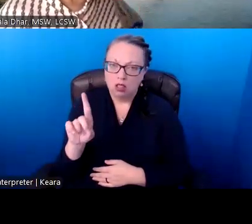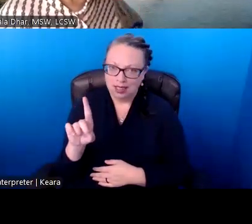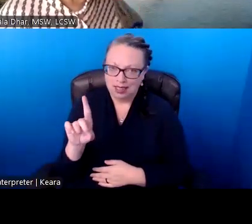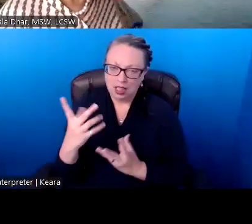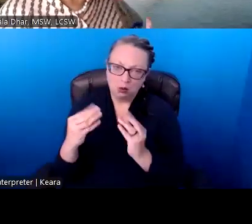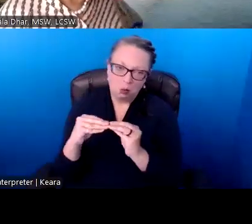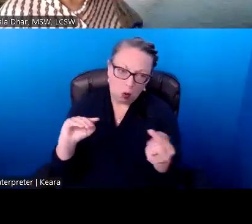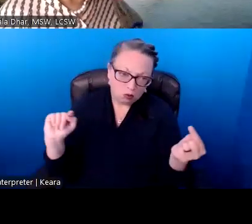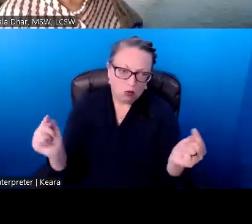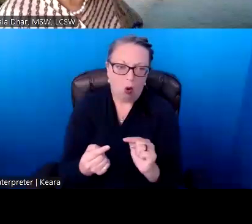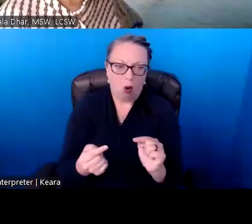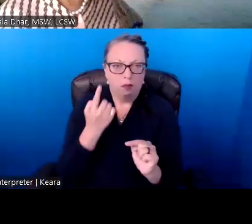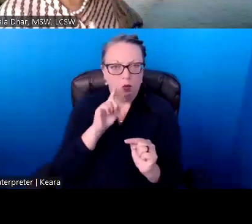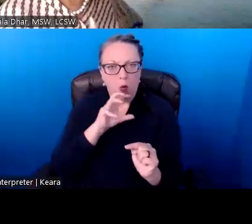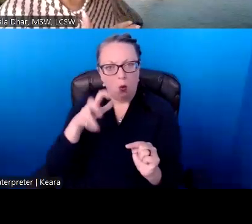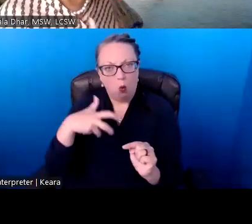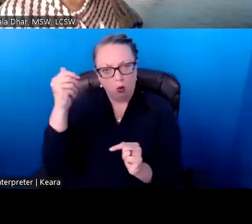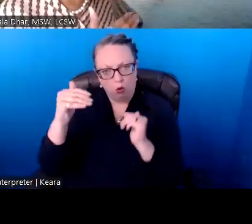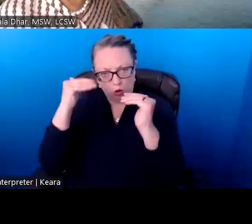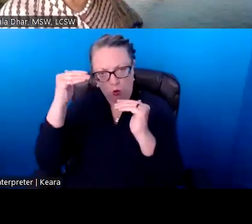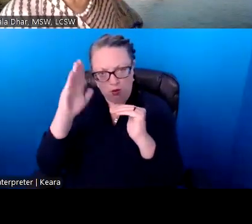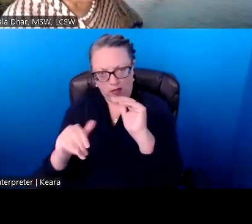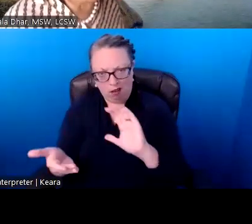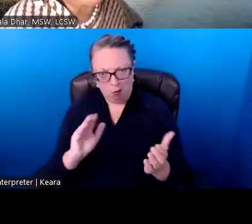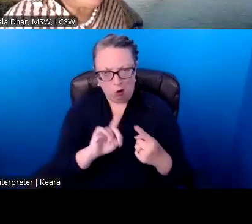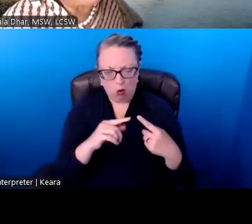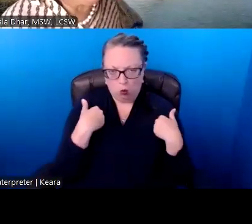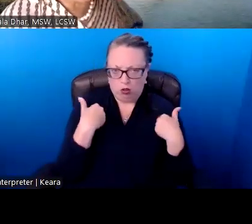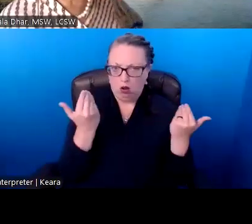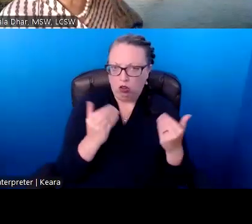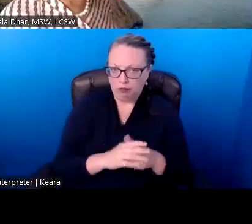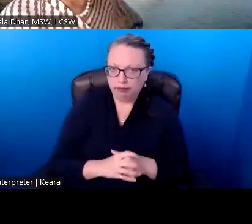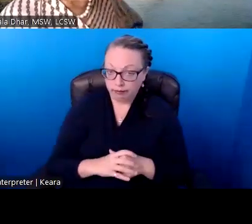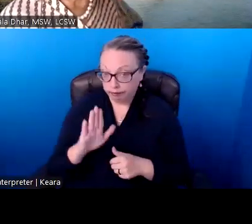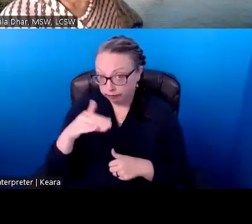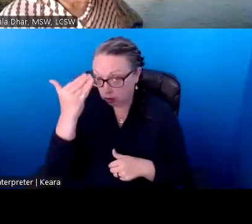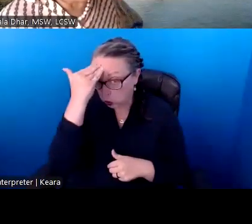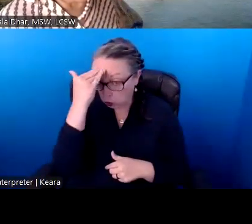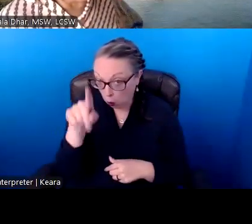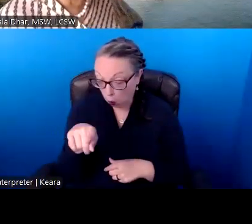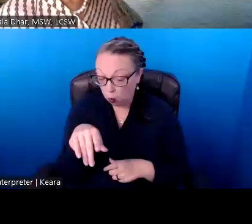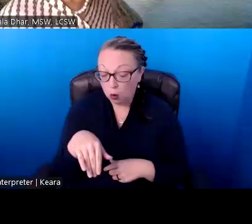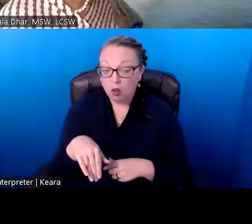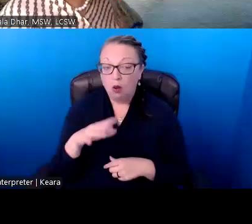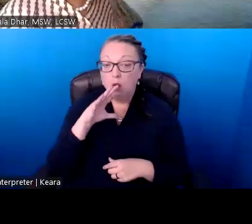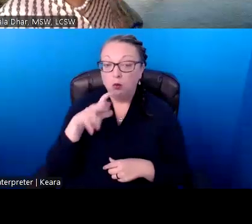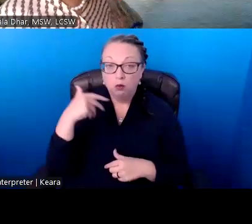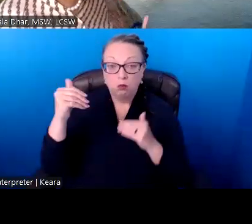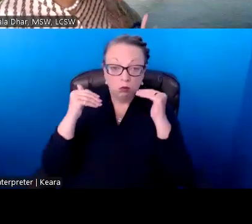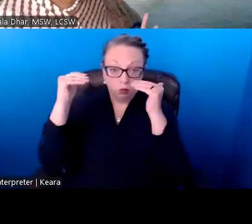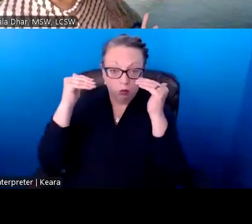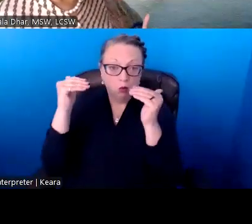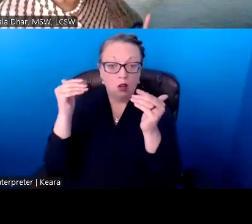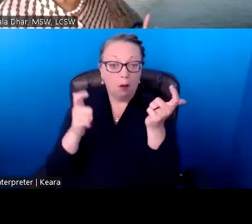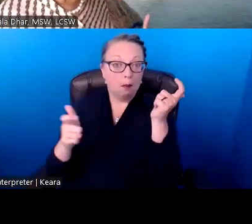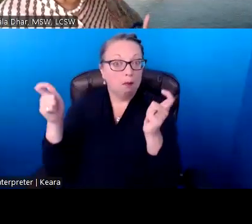greater harms for older adults than the younger cohort. Did you know that older adults are at greater risk